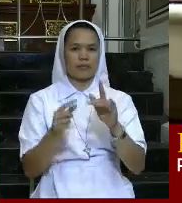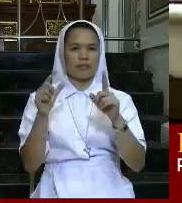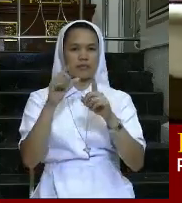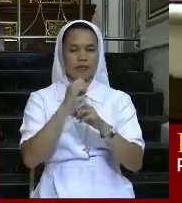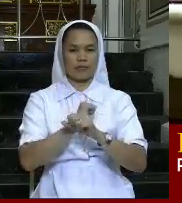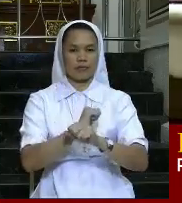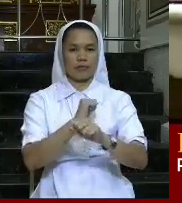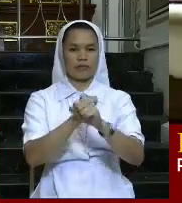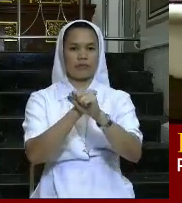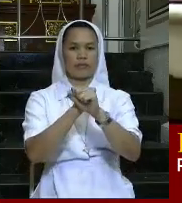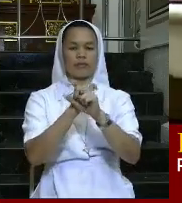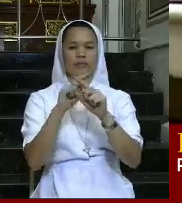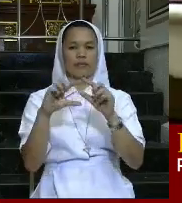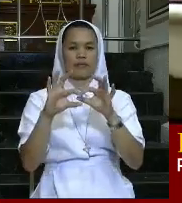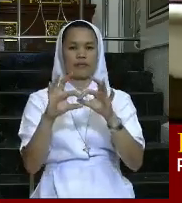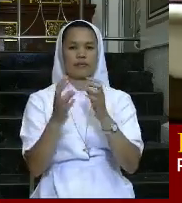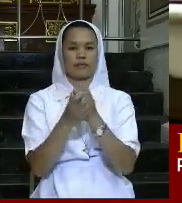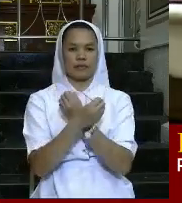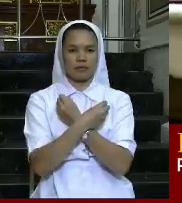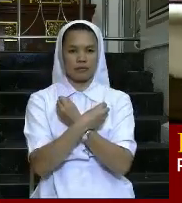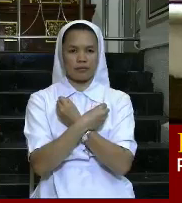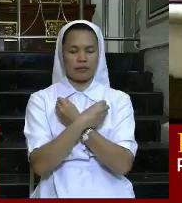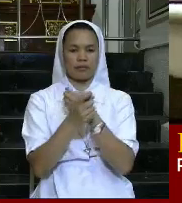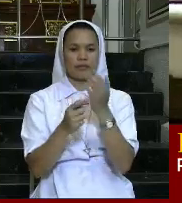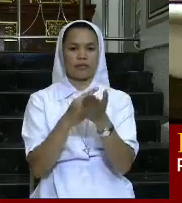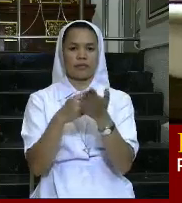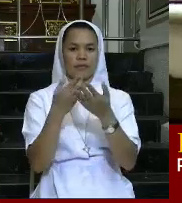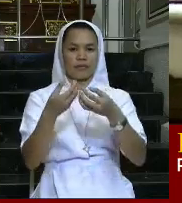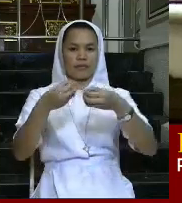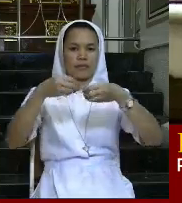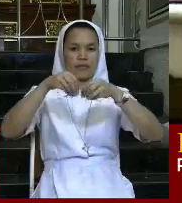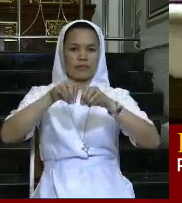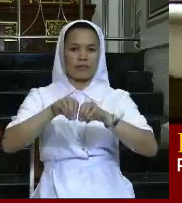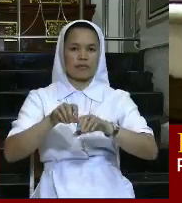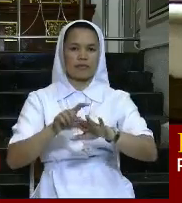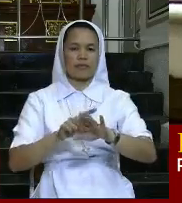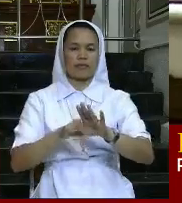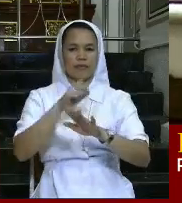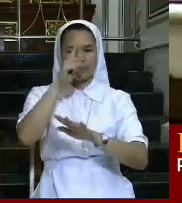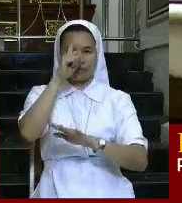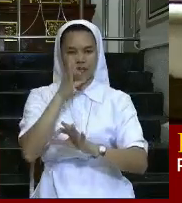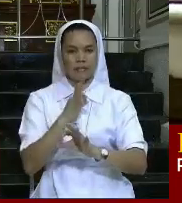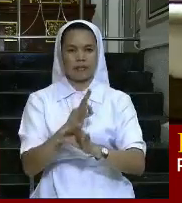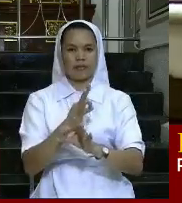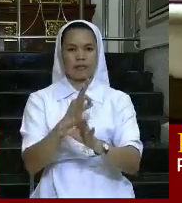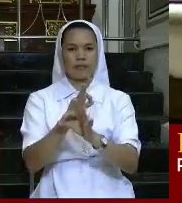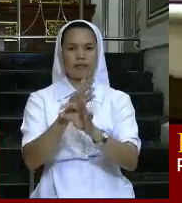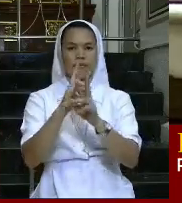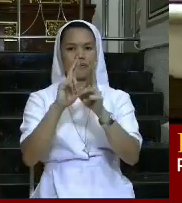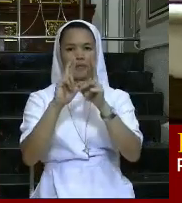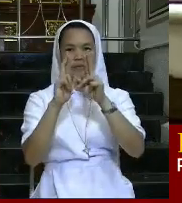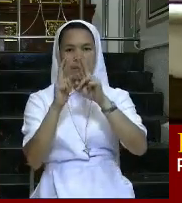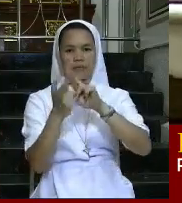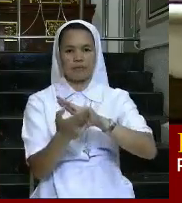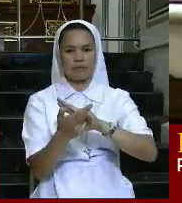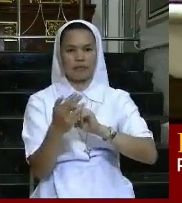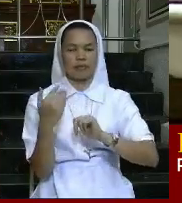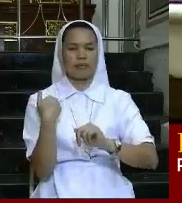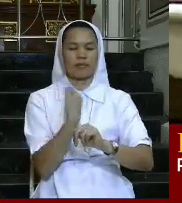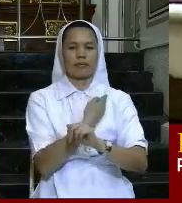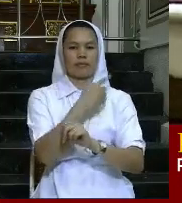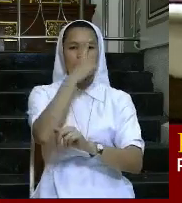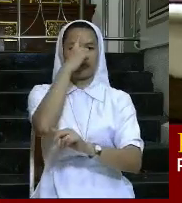charity. This is an opportune time, my dear faithful, to renew our faith